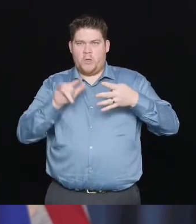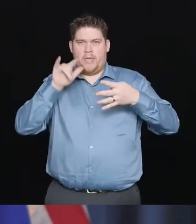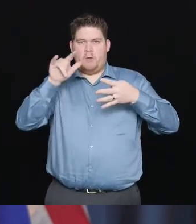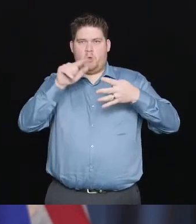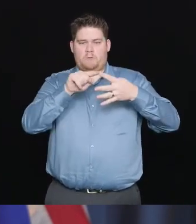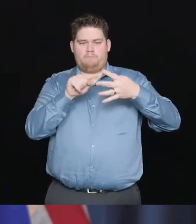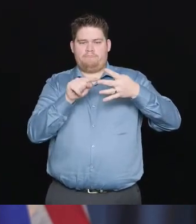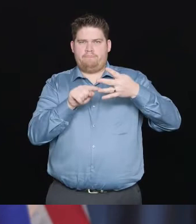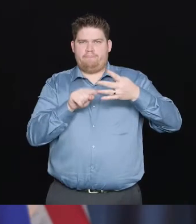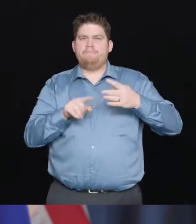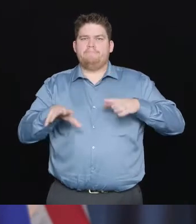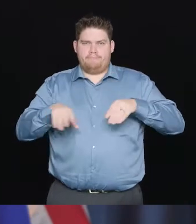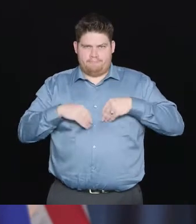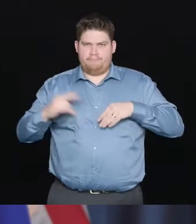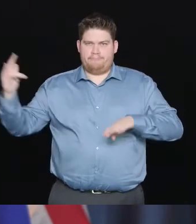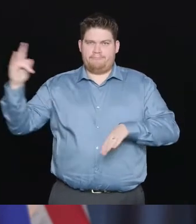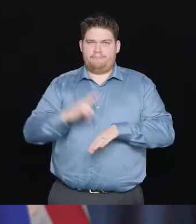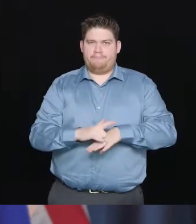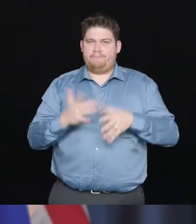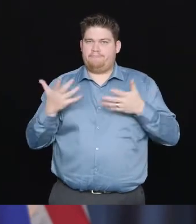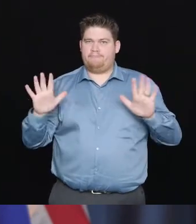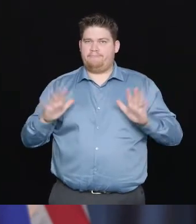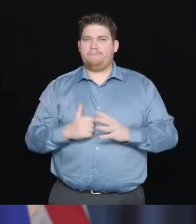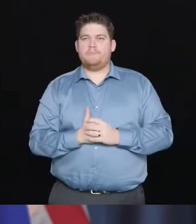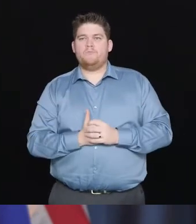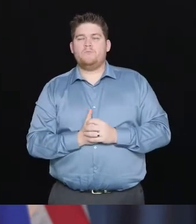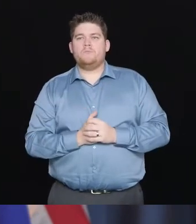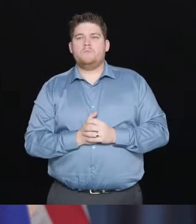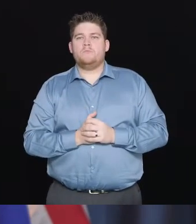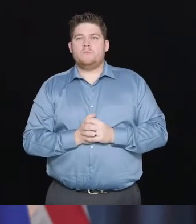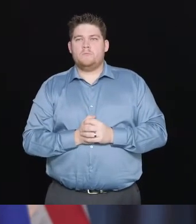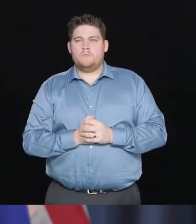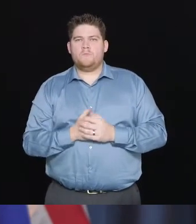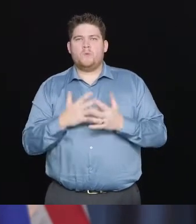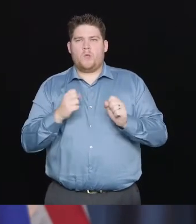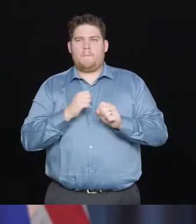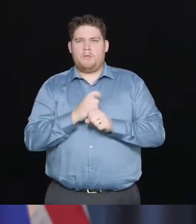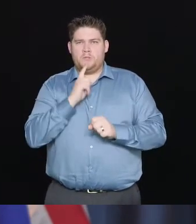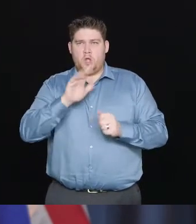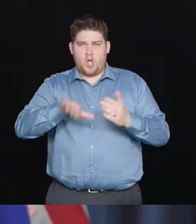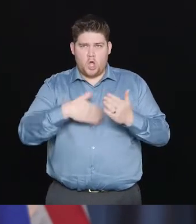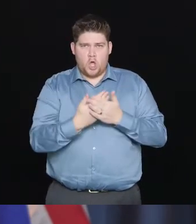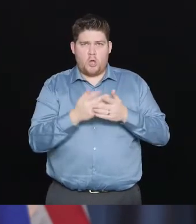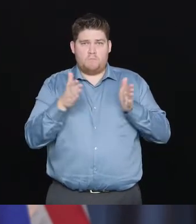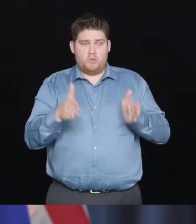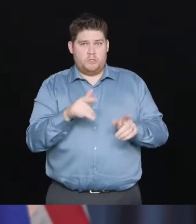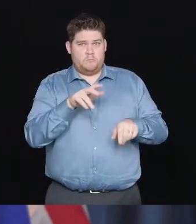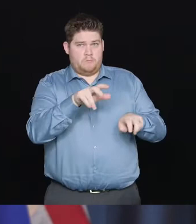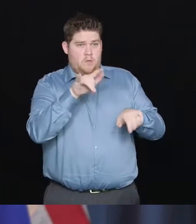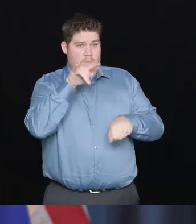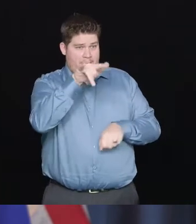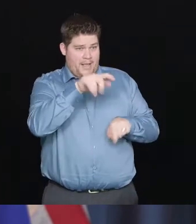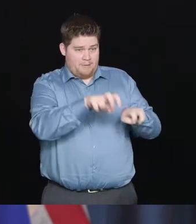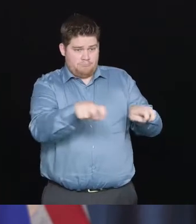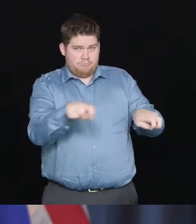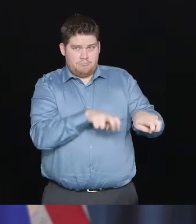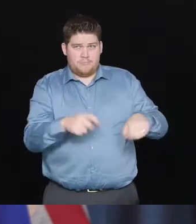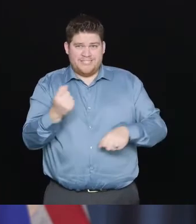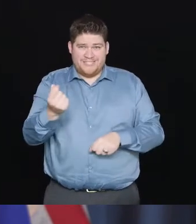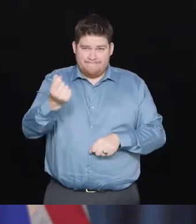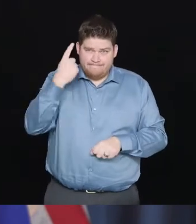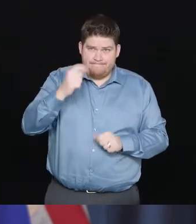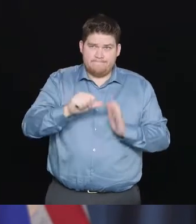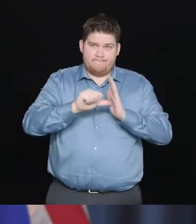hygiene, making sure people are screened is something that is happening. And now it will be mandatory. If anybody